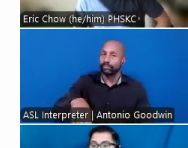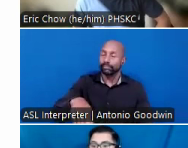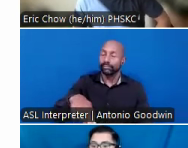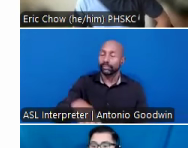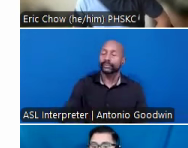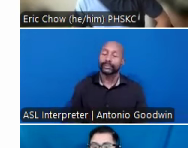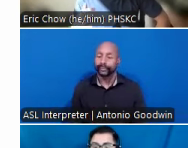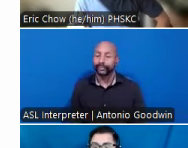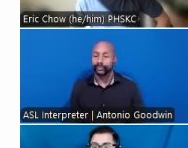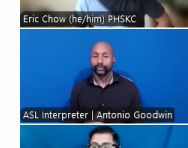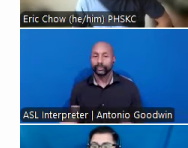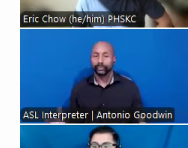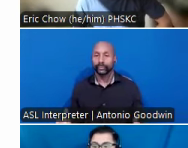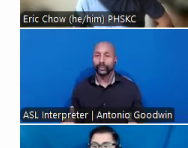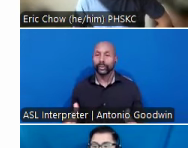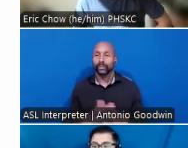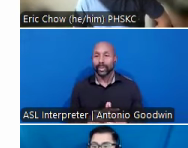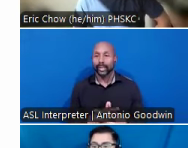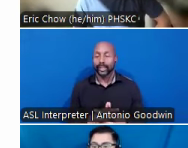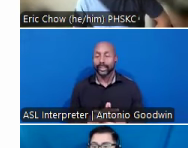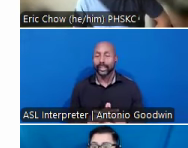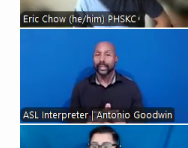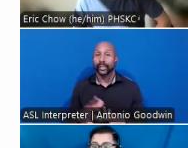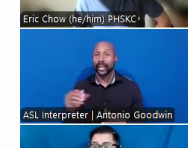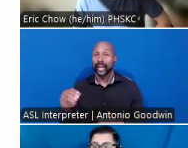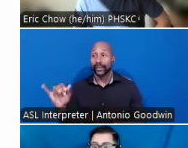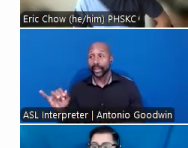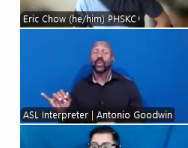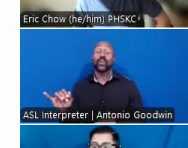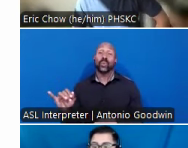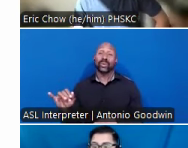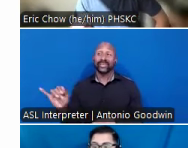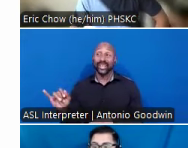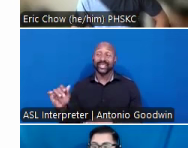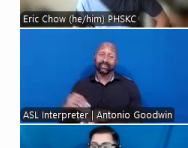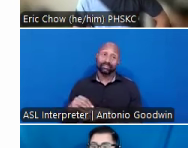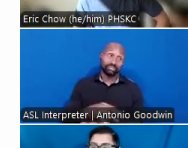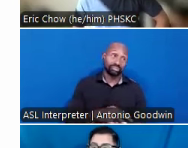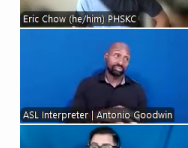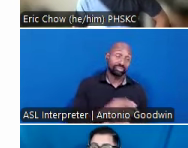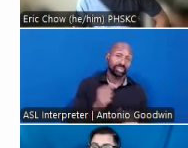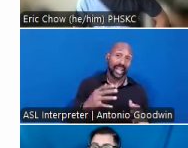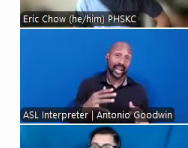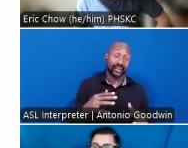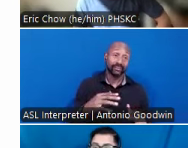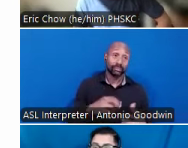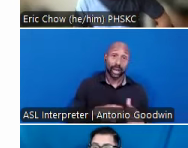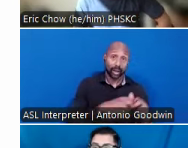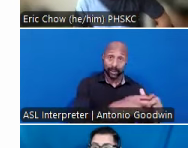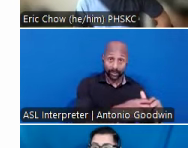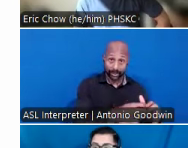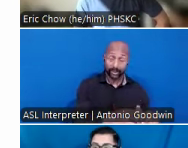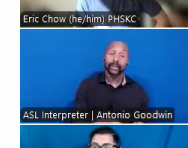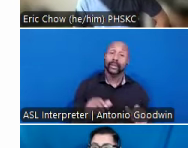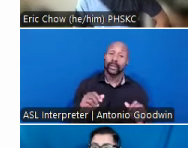pregnancy infections can cause a lot of complications during pregnancy. So here I talk about what respiratory virus